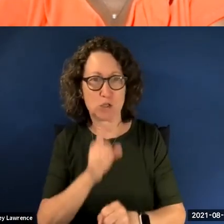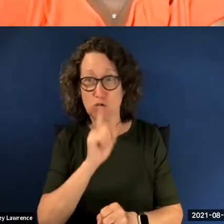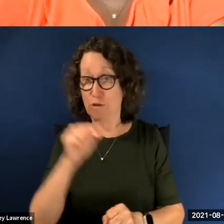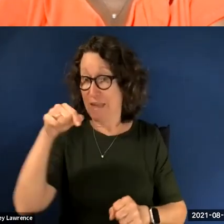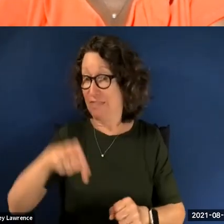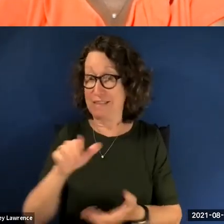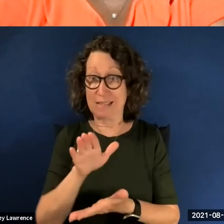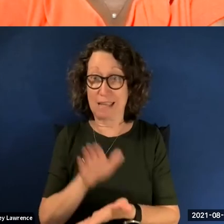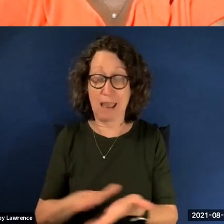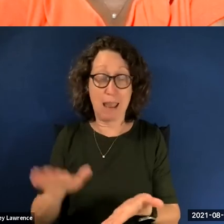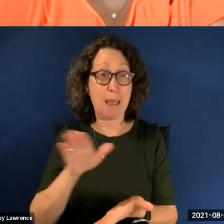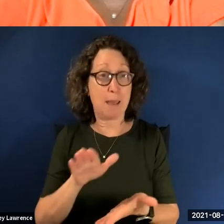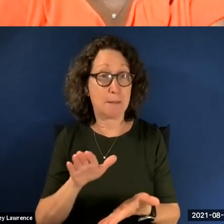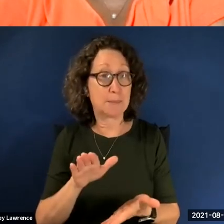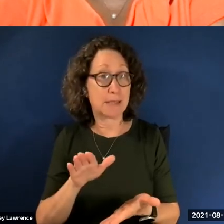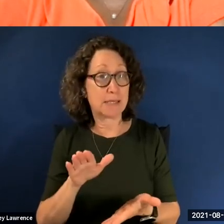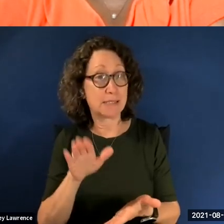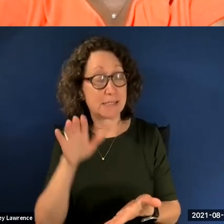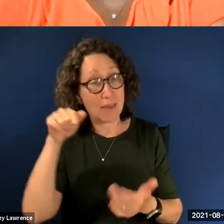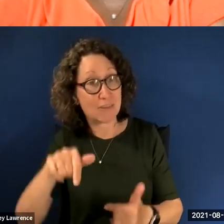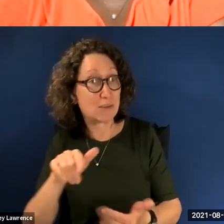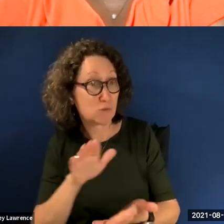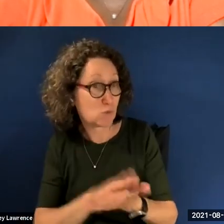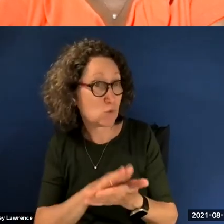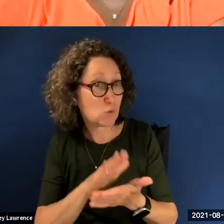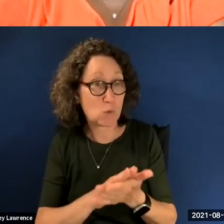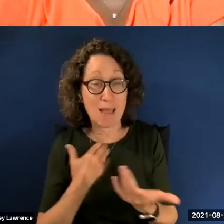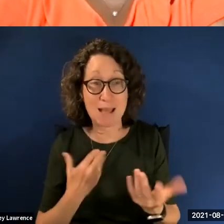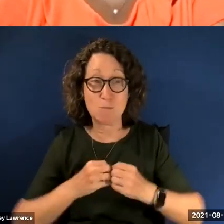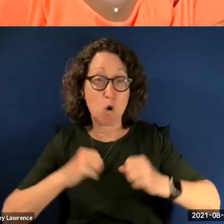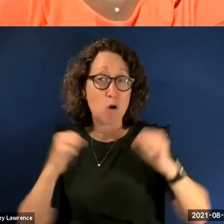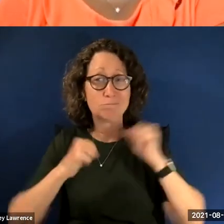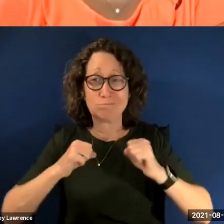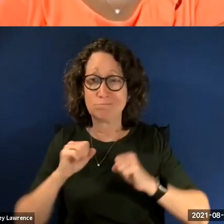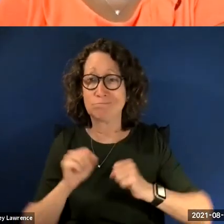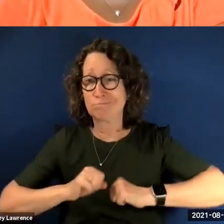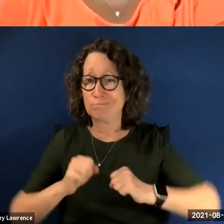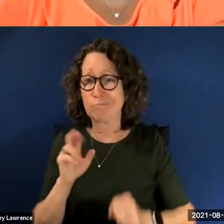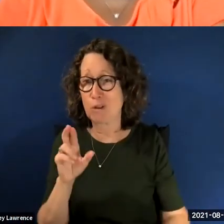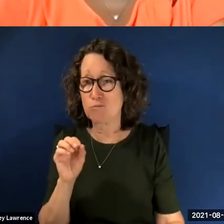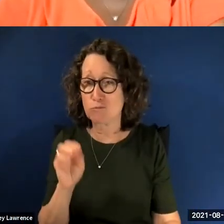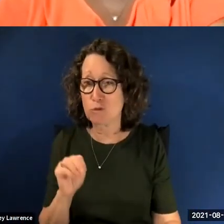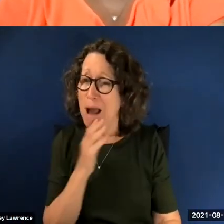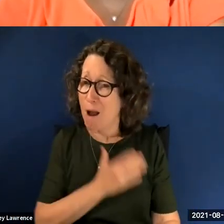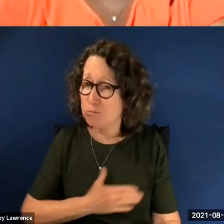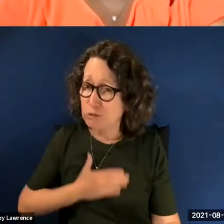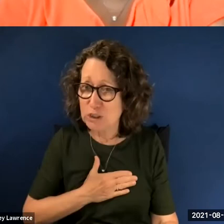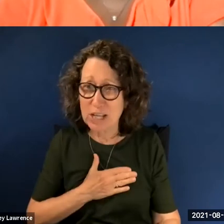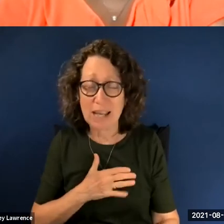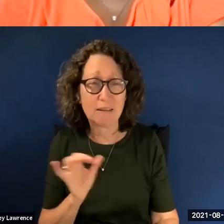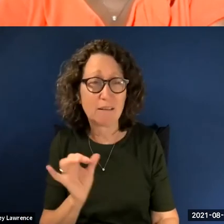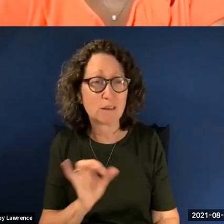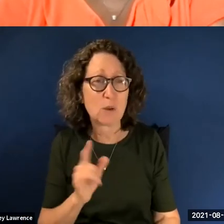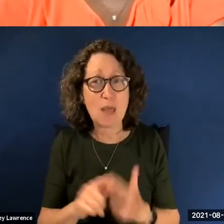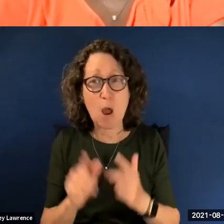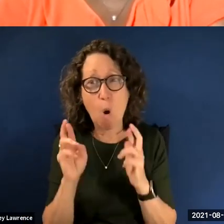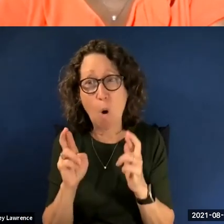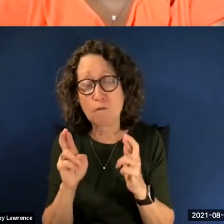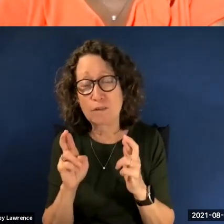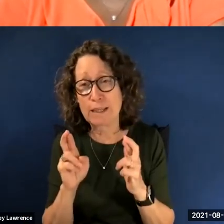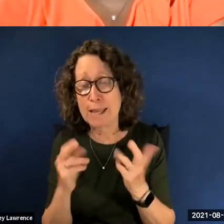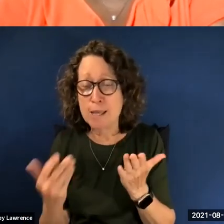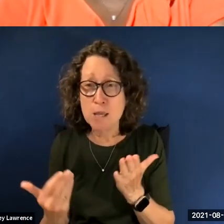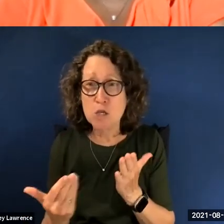this campus and this school has more room. I appreciate that there's hopefully